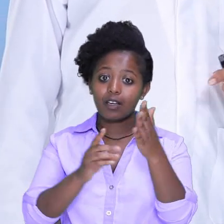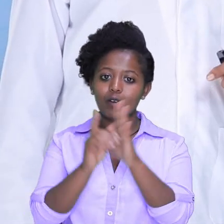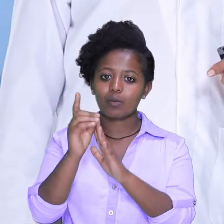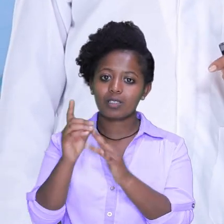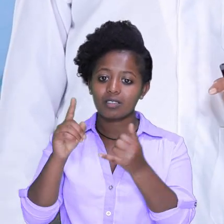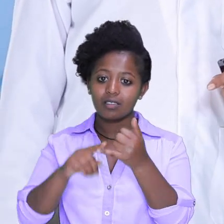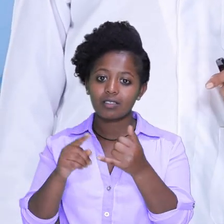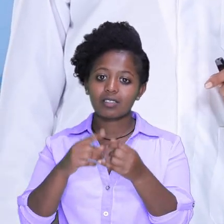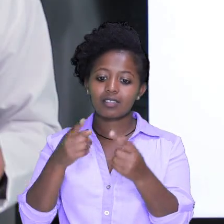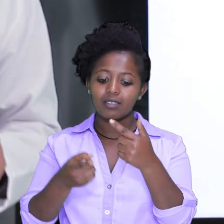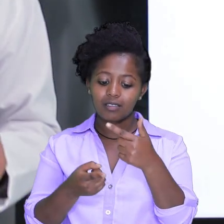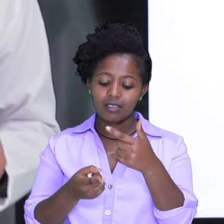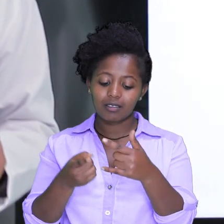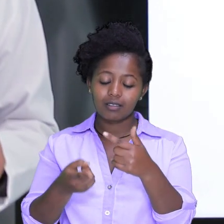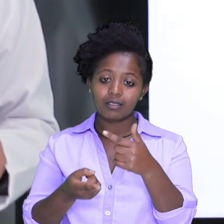end of Second World War.